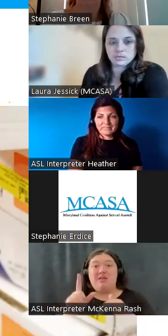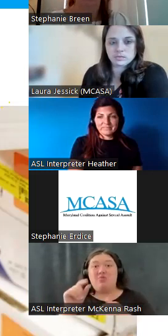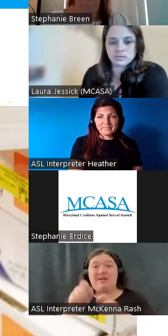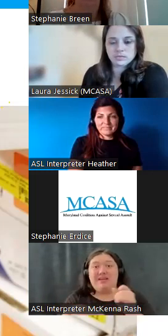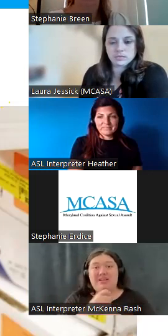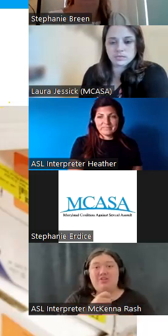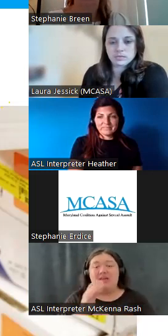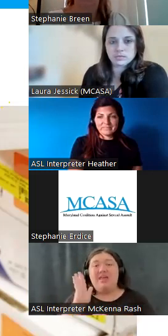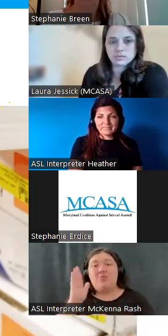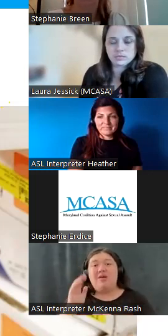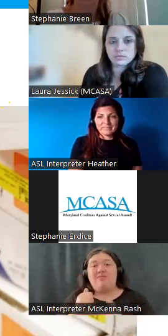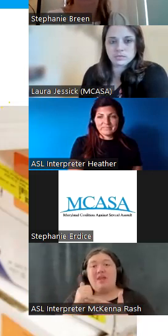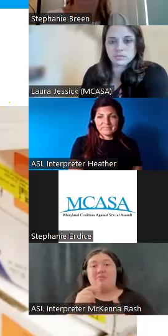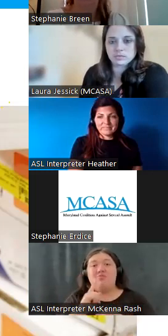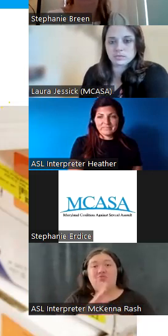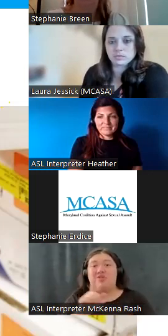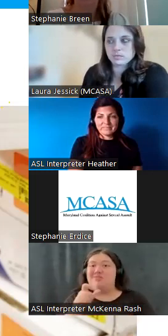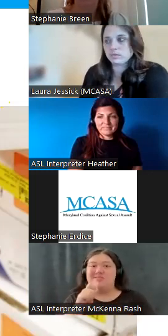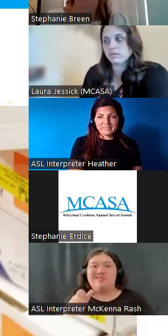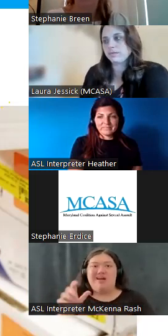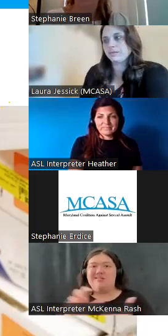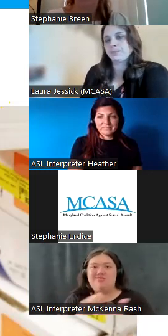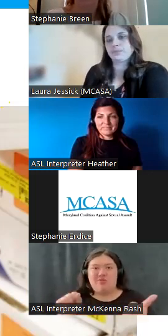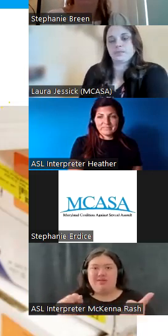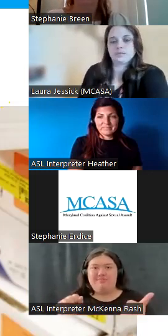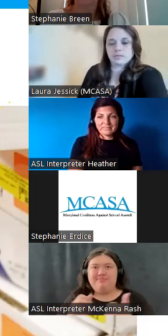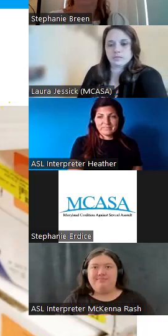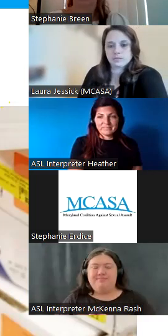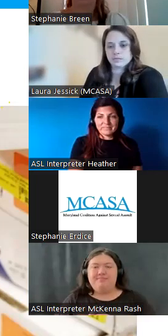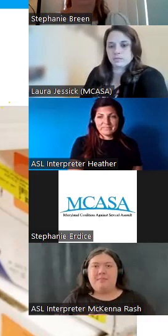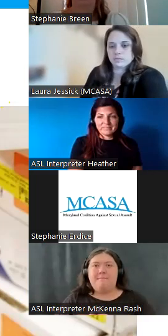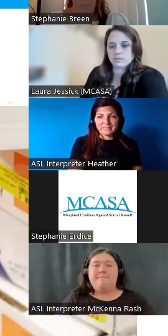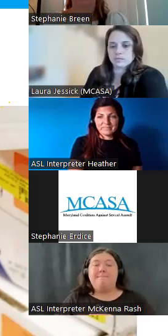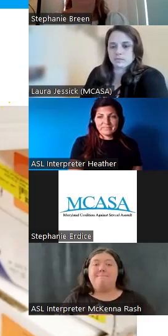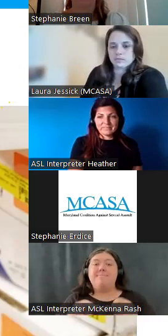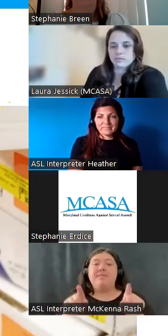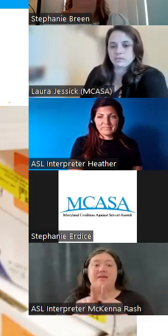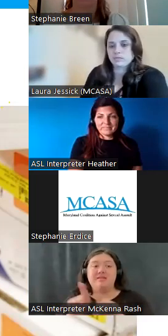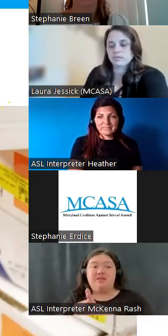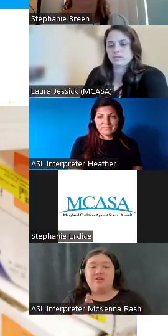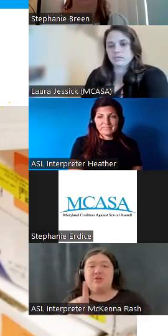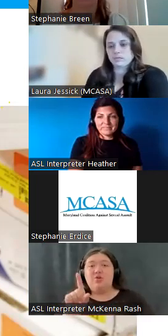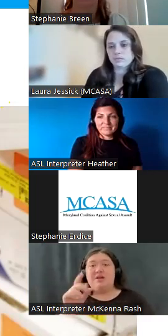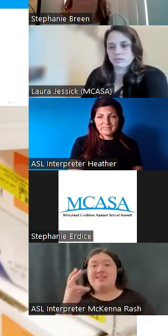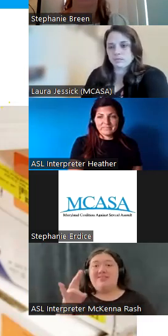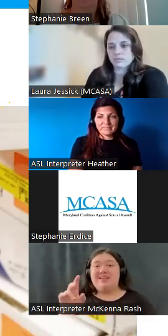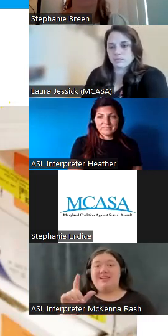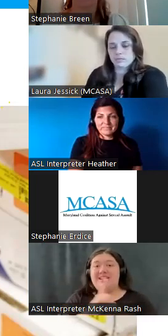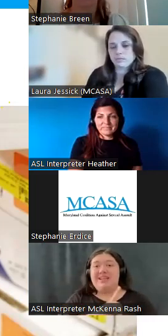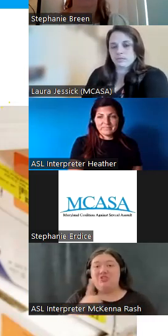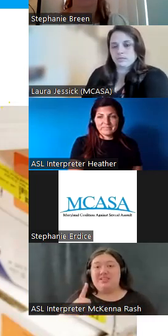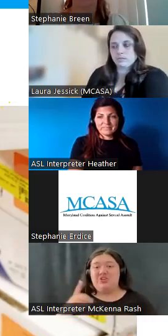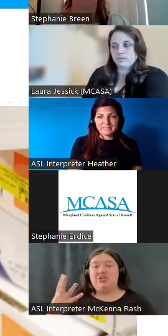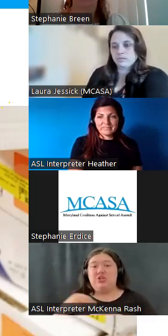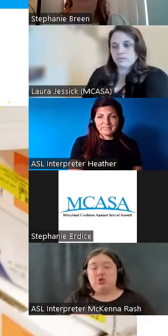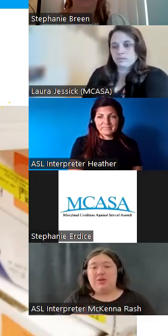will help to ensure that those are not destroyed. In addition, the 2017 legislation included